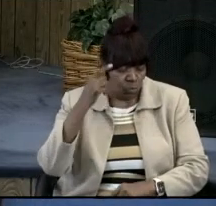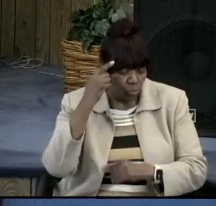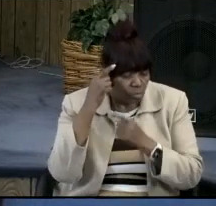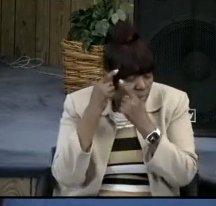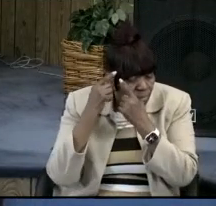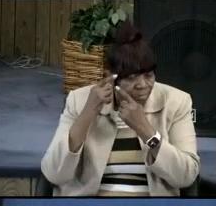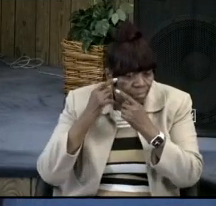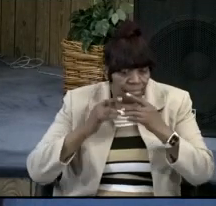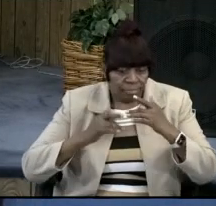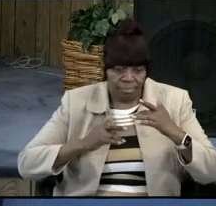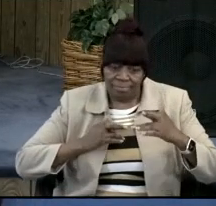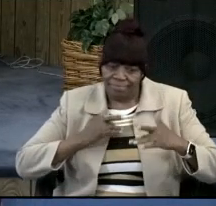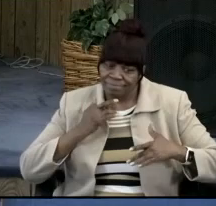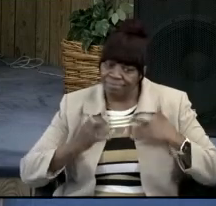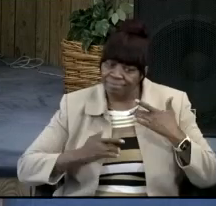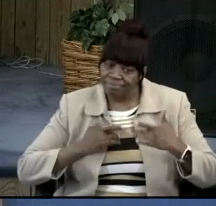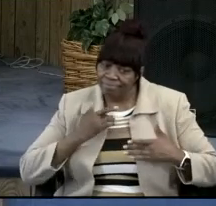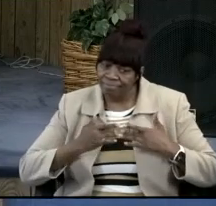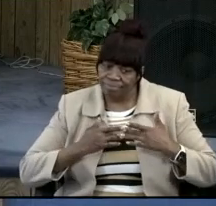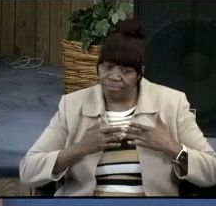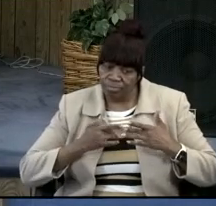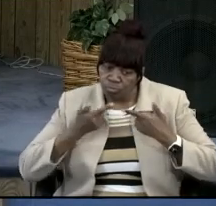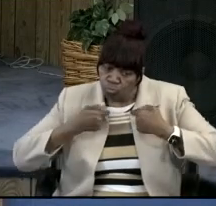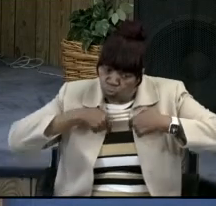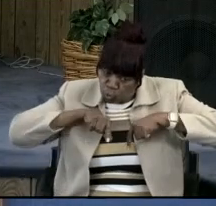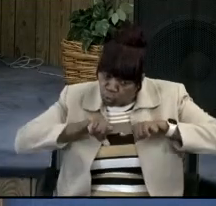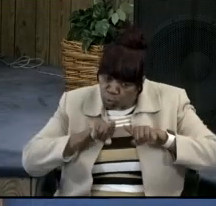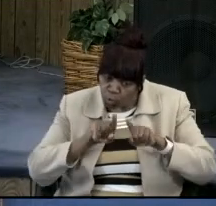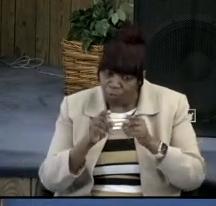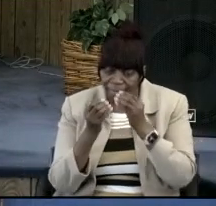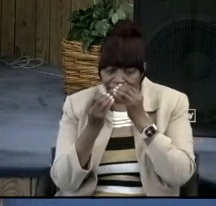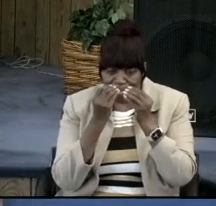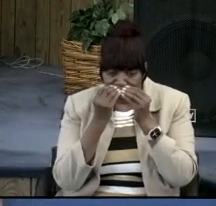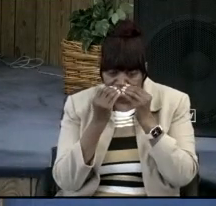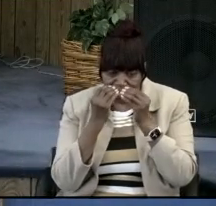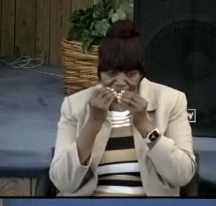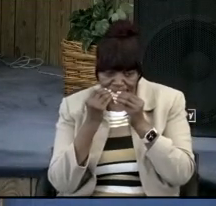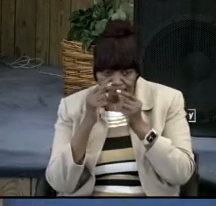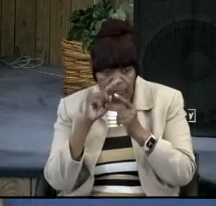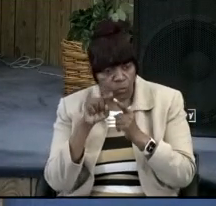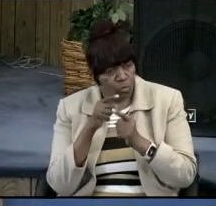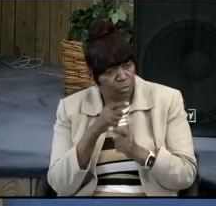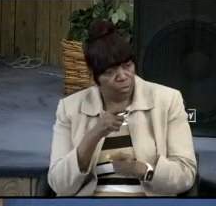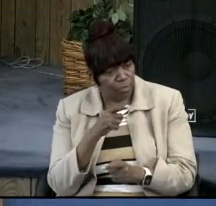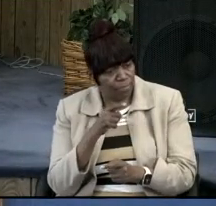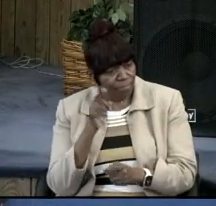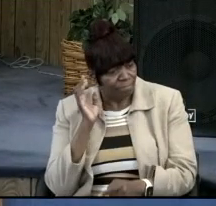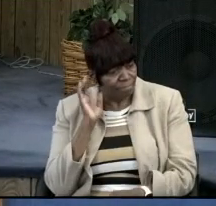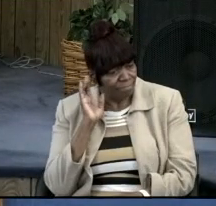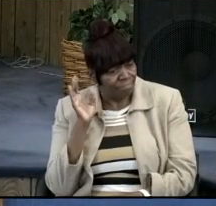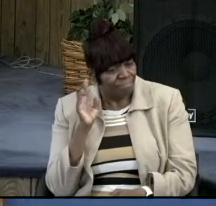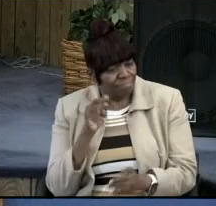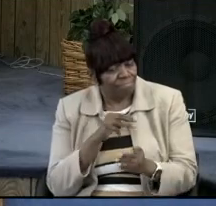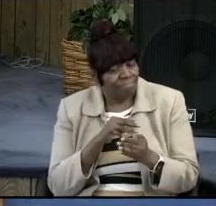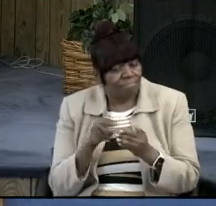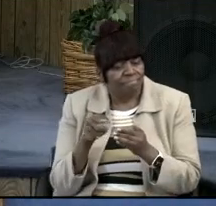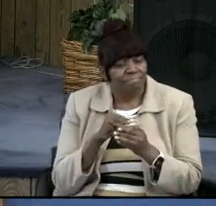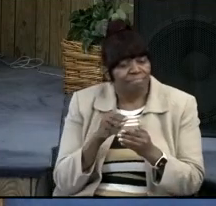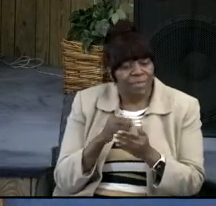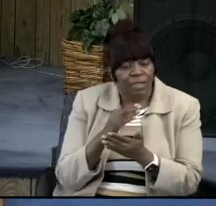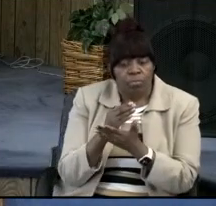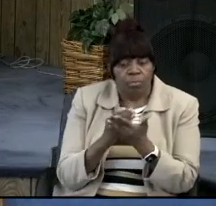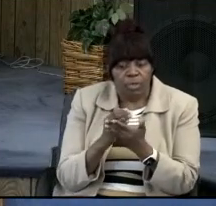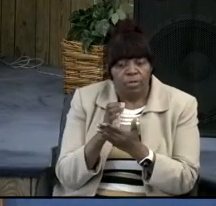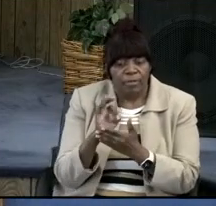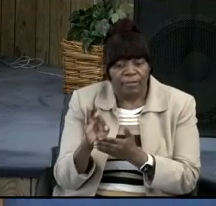that gets excited doing eating also gets excited when you hear music. The same region of our